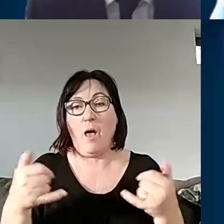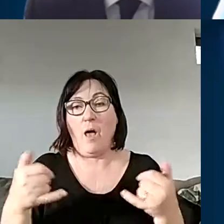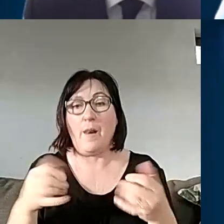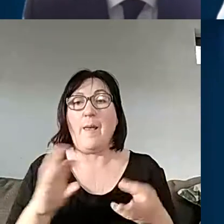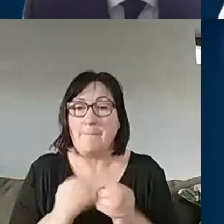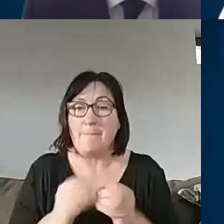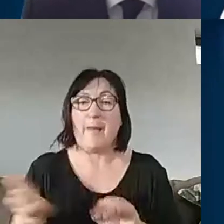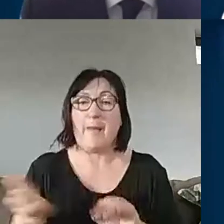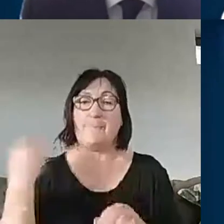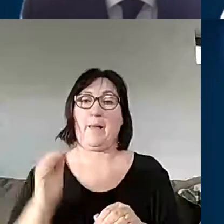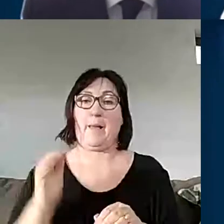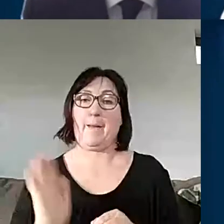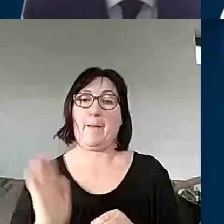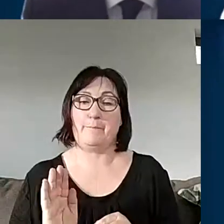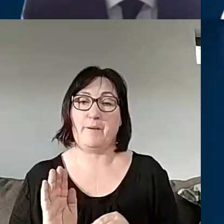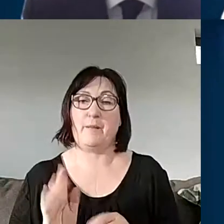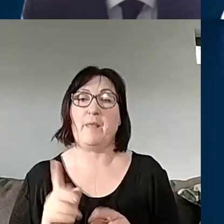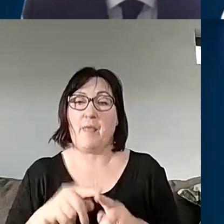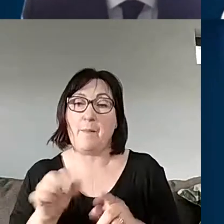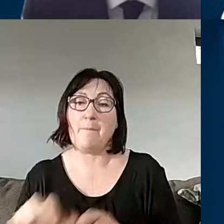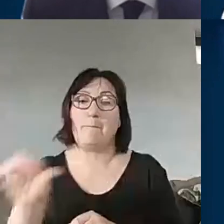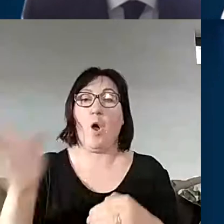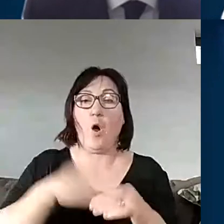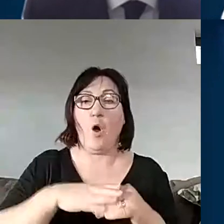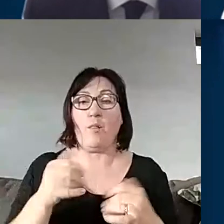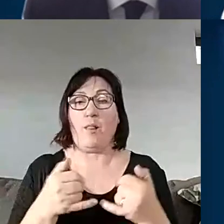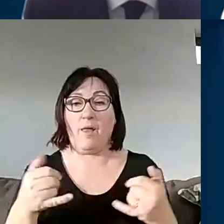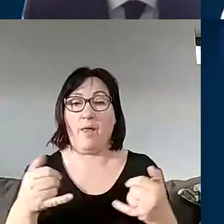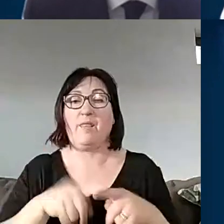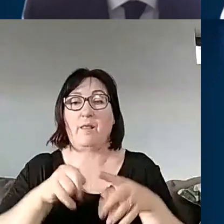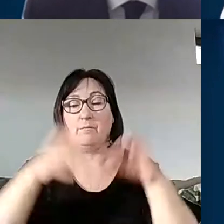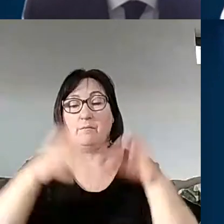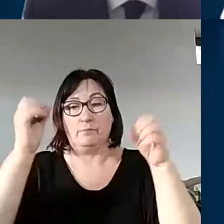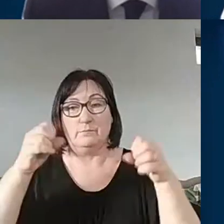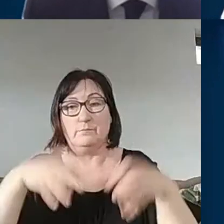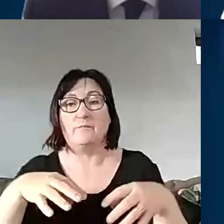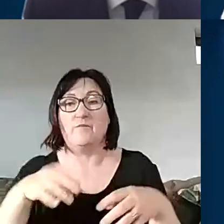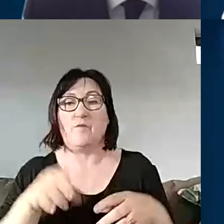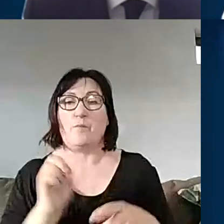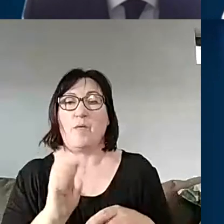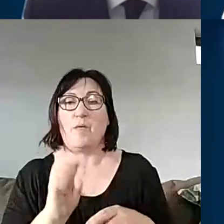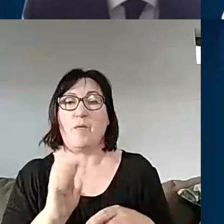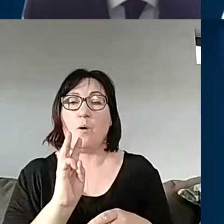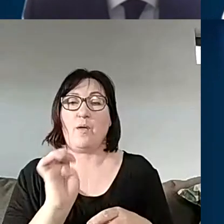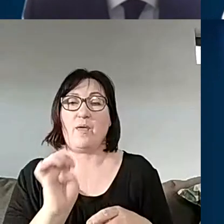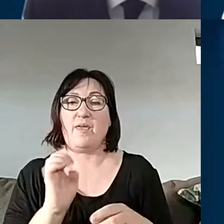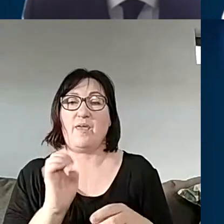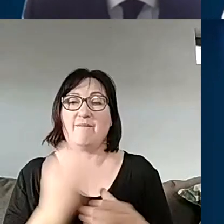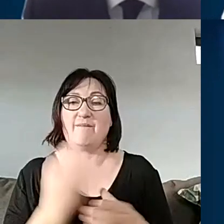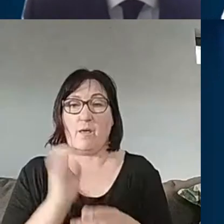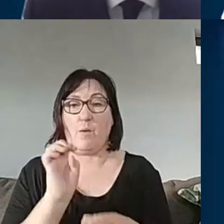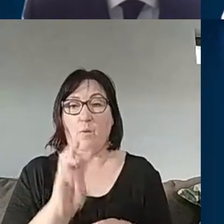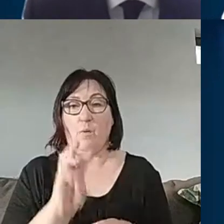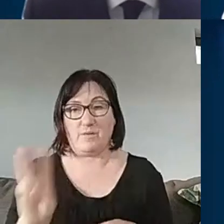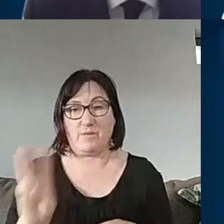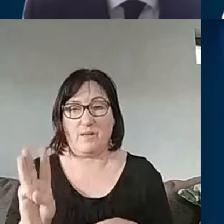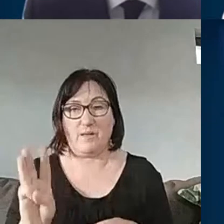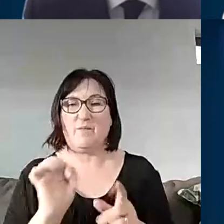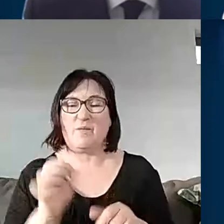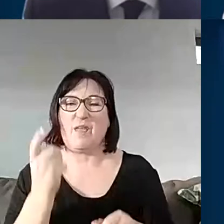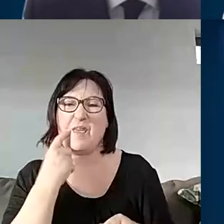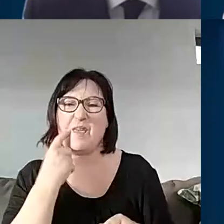back online and download it from the e-filing website, from the actual icon of EasyFile that displays there.